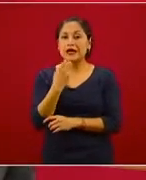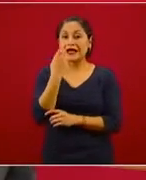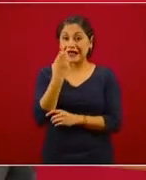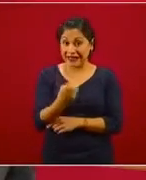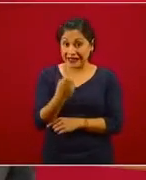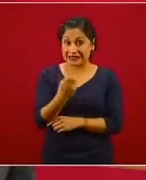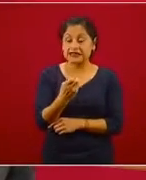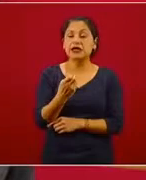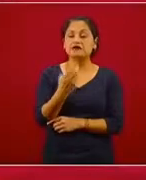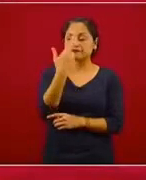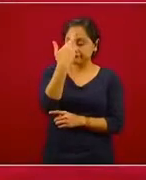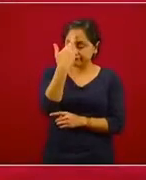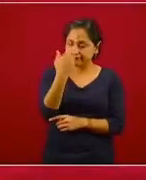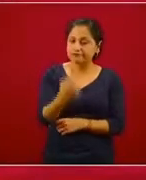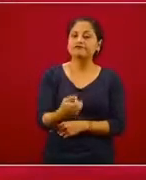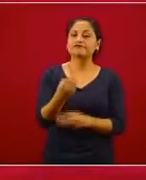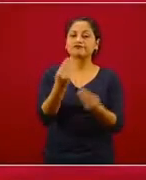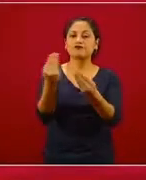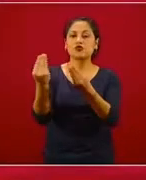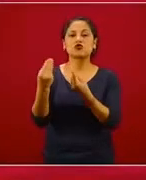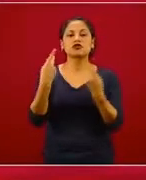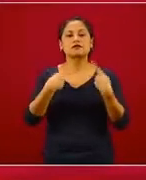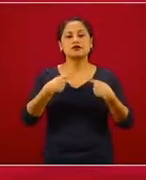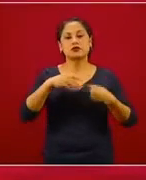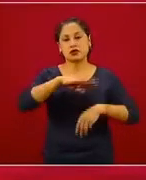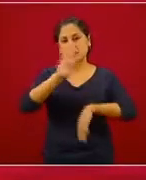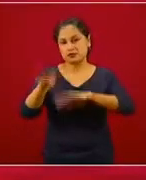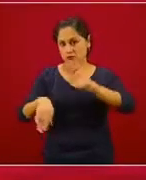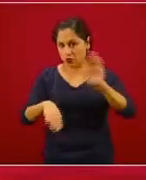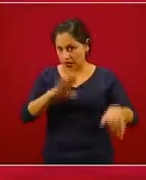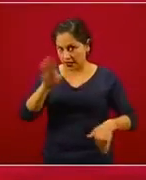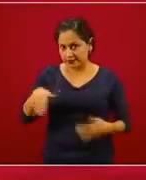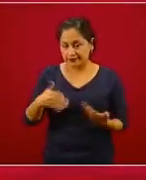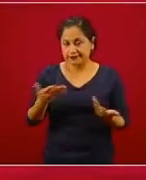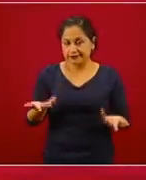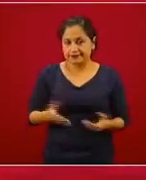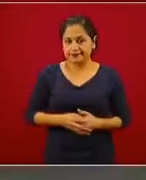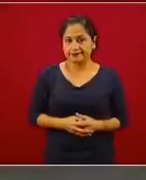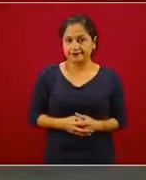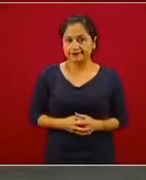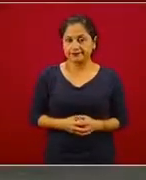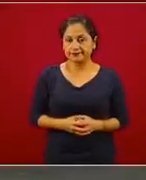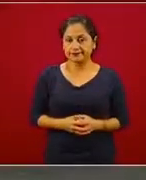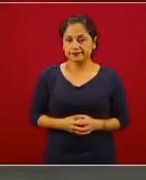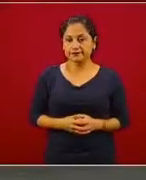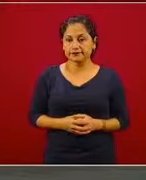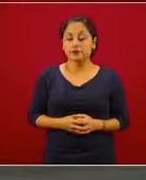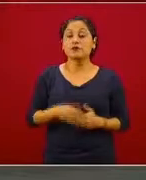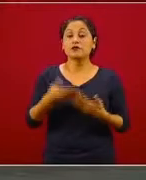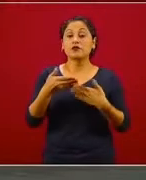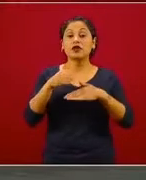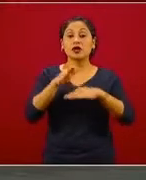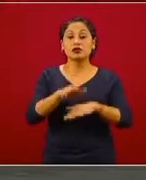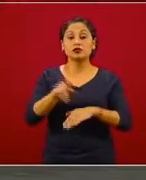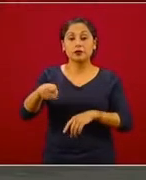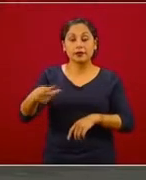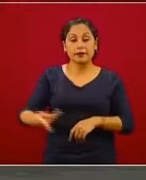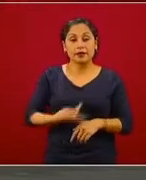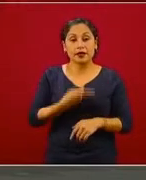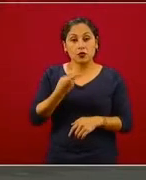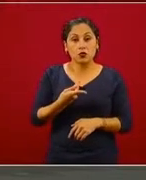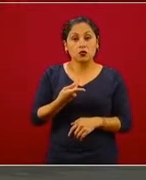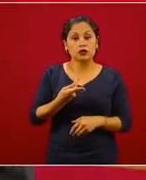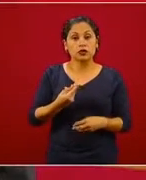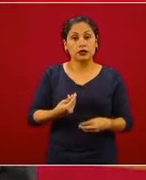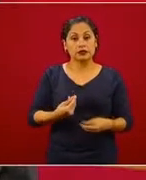very common. Those conditions related to the overeating of sugars,